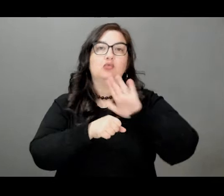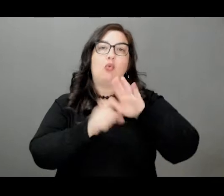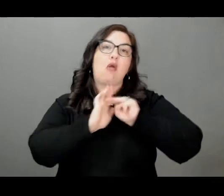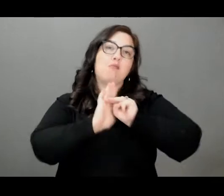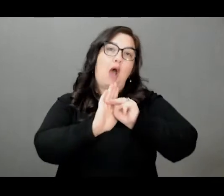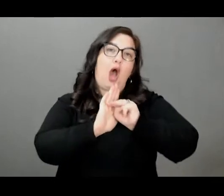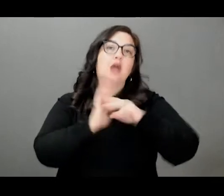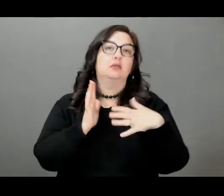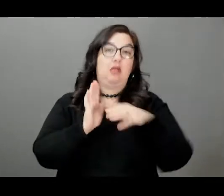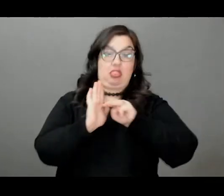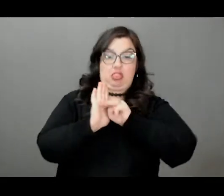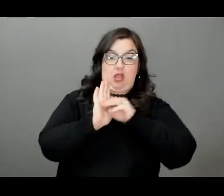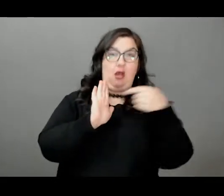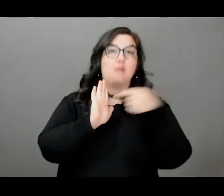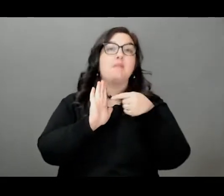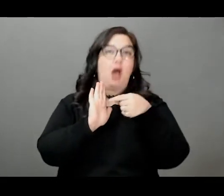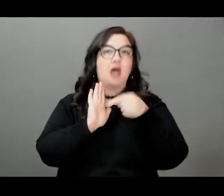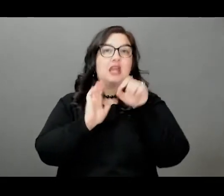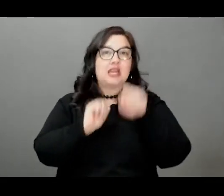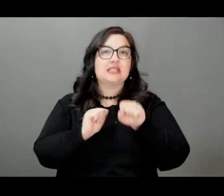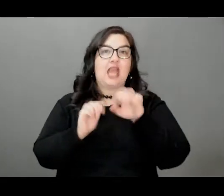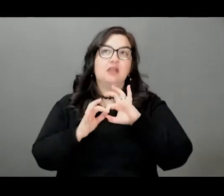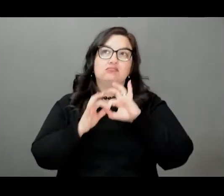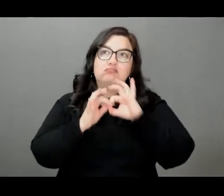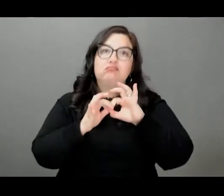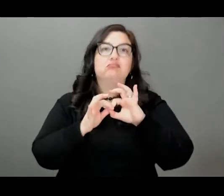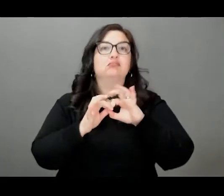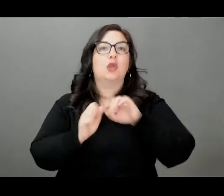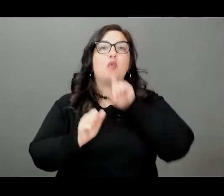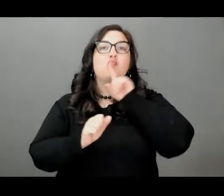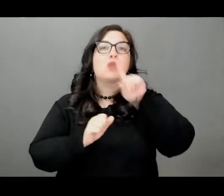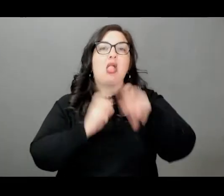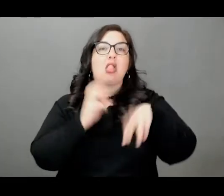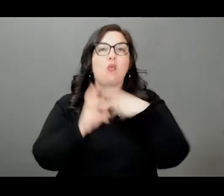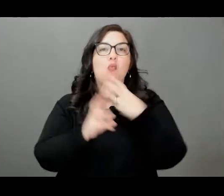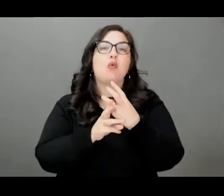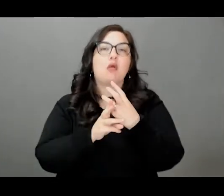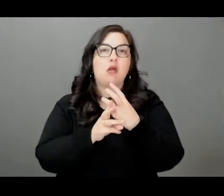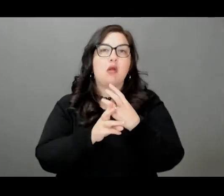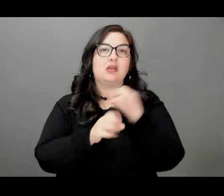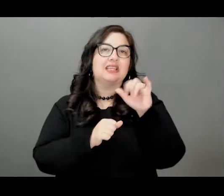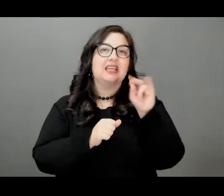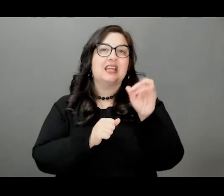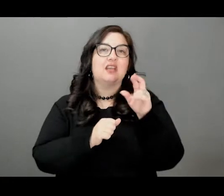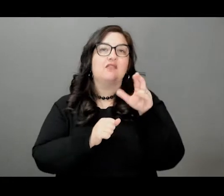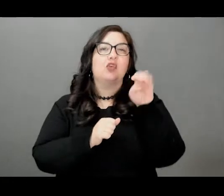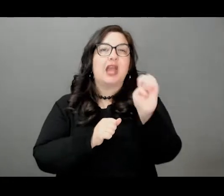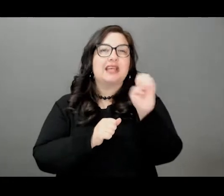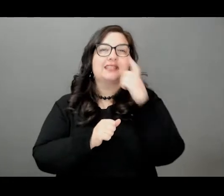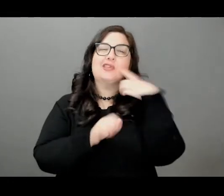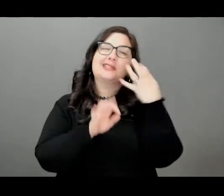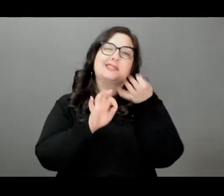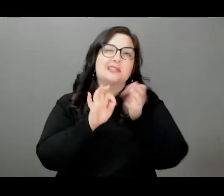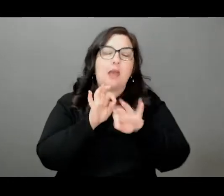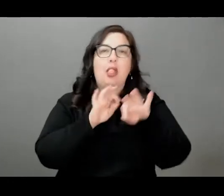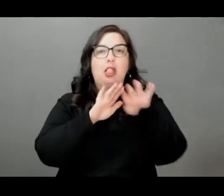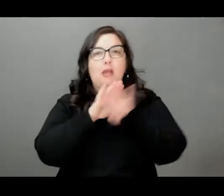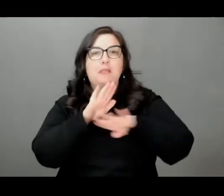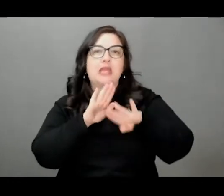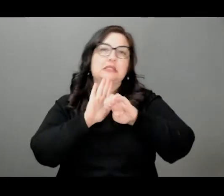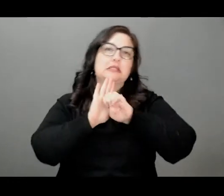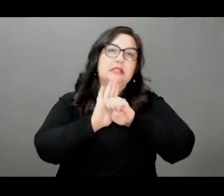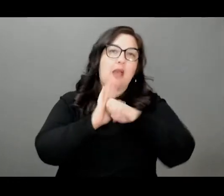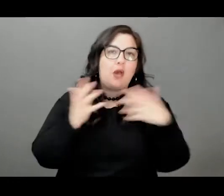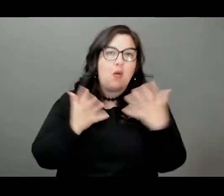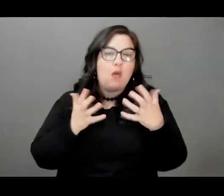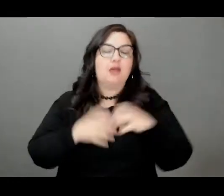data, and then you train your model, right? So that that model can then make real world inferences, right? Let's say a simplistic example